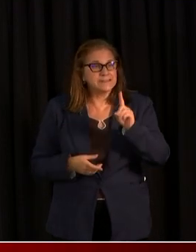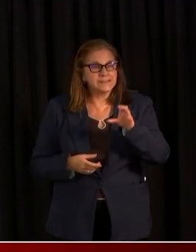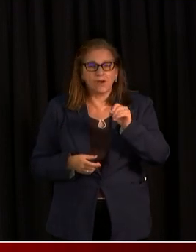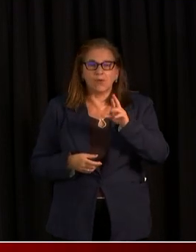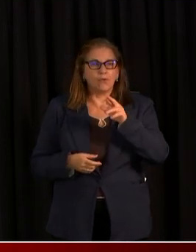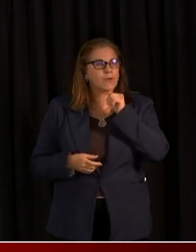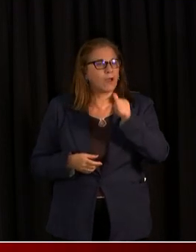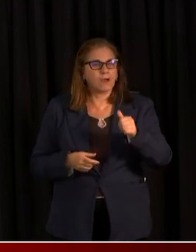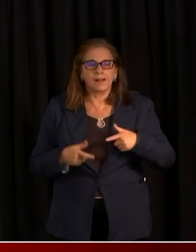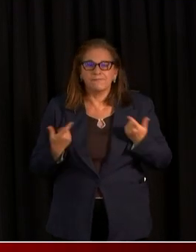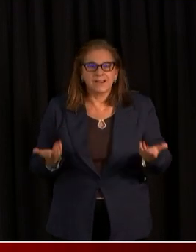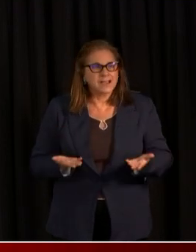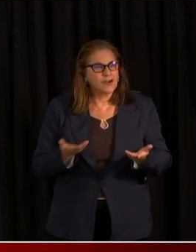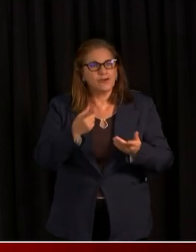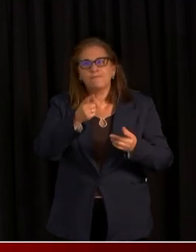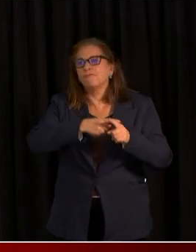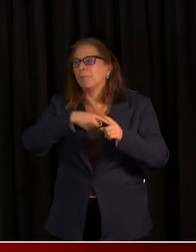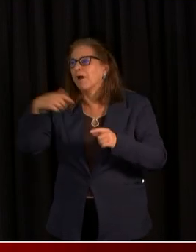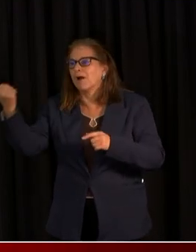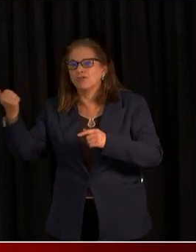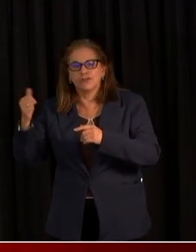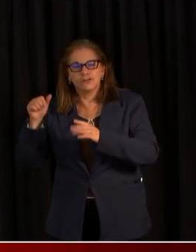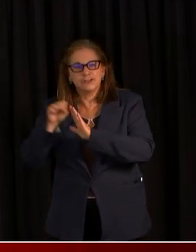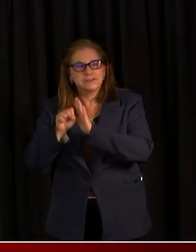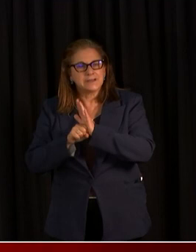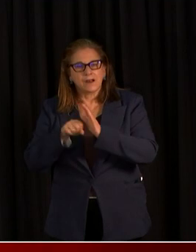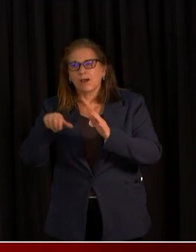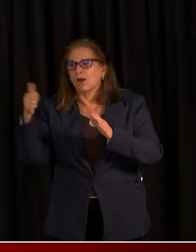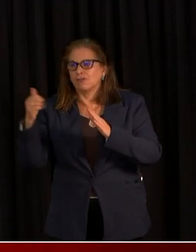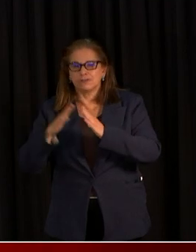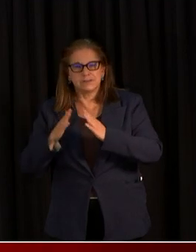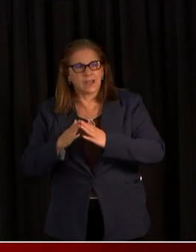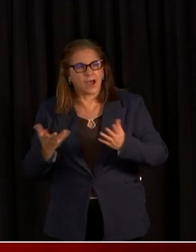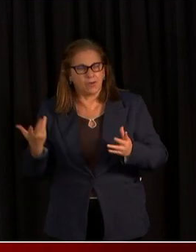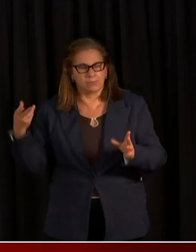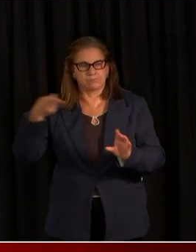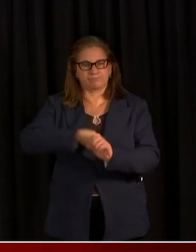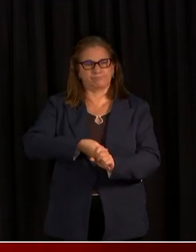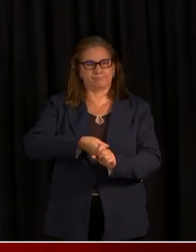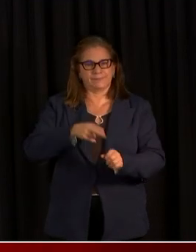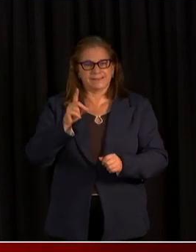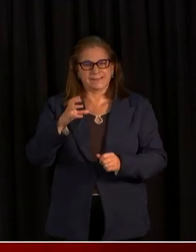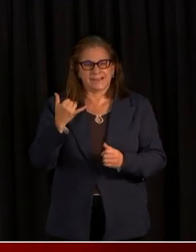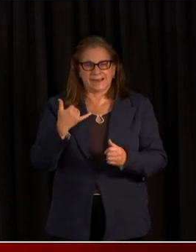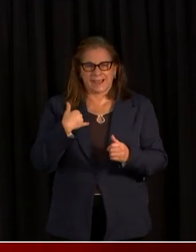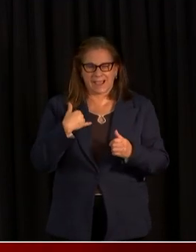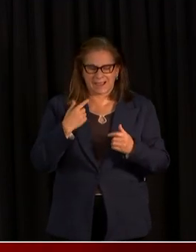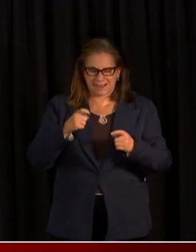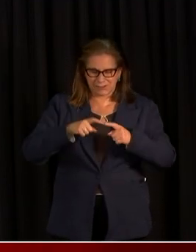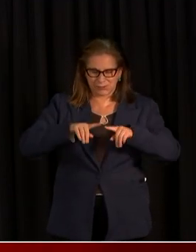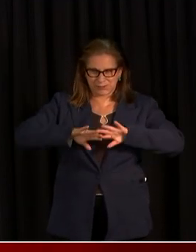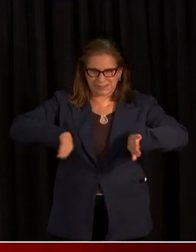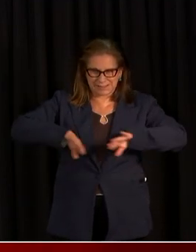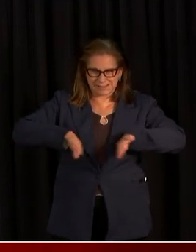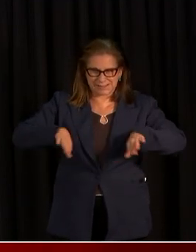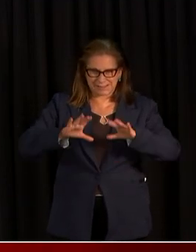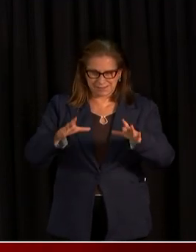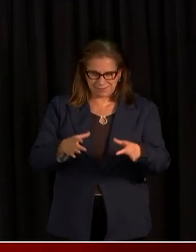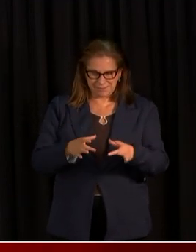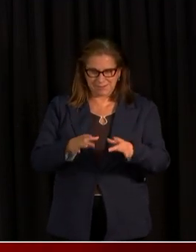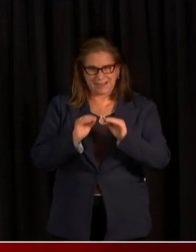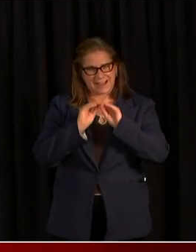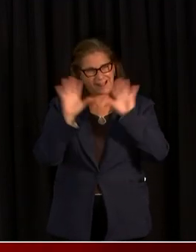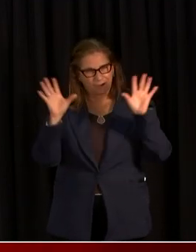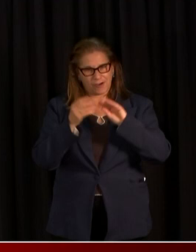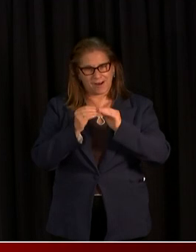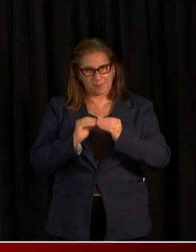states further away. So we have the opportunity to scrub the data and look at just DC residents and our hospitalizations for DC